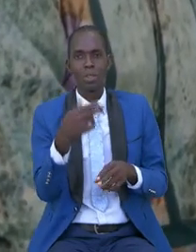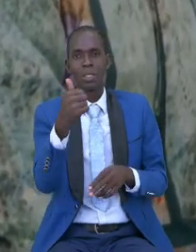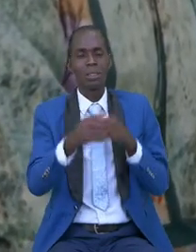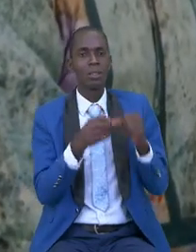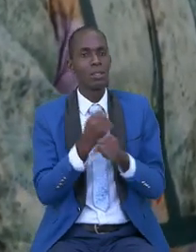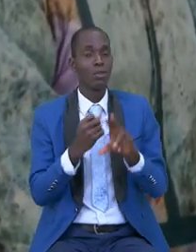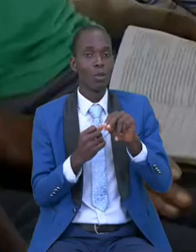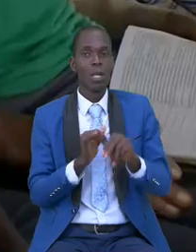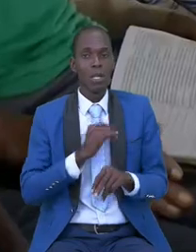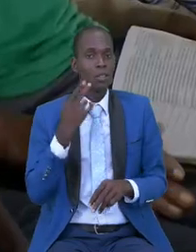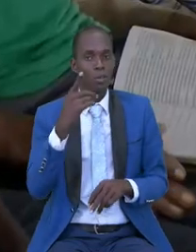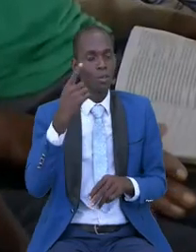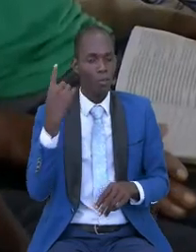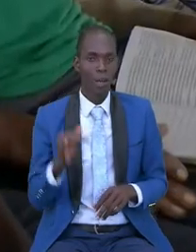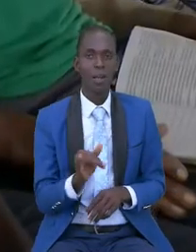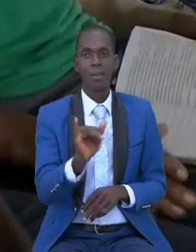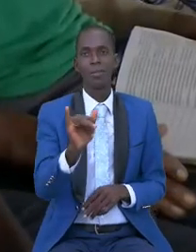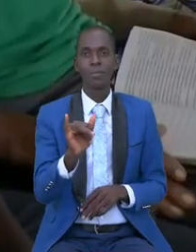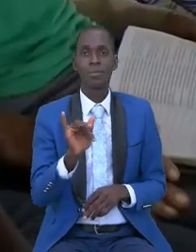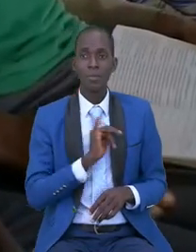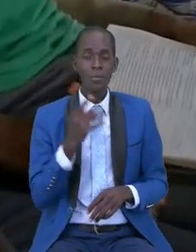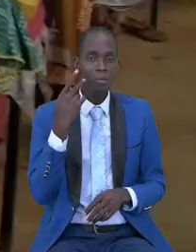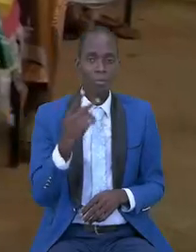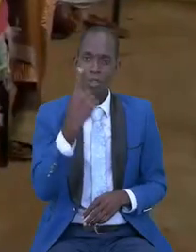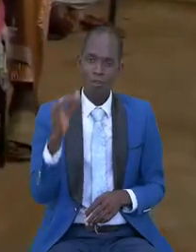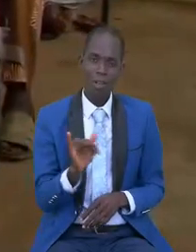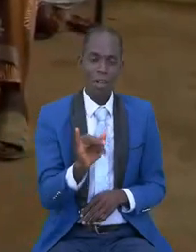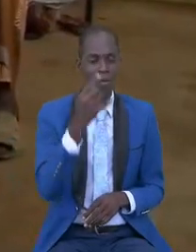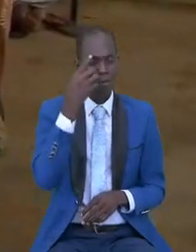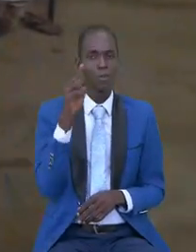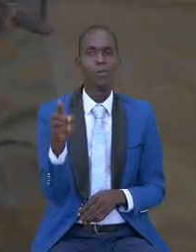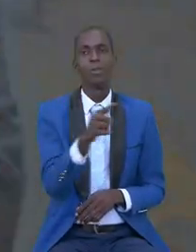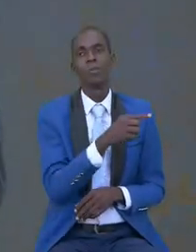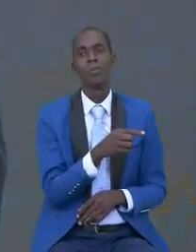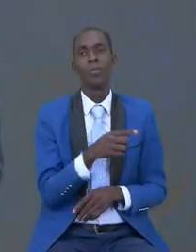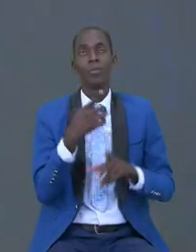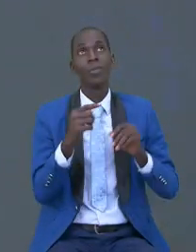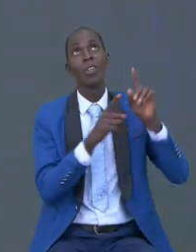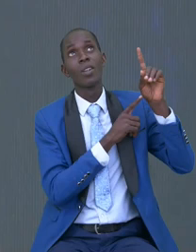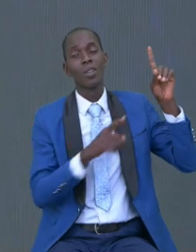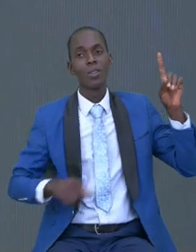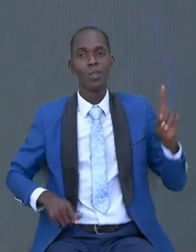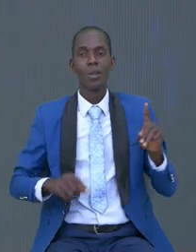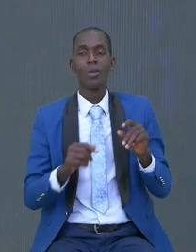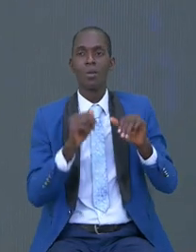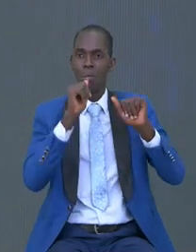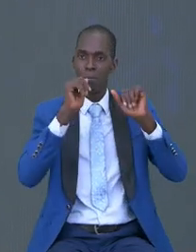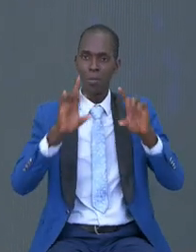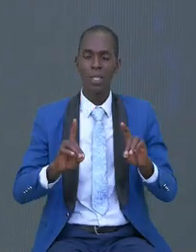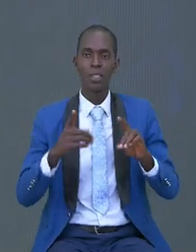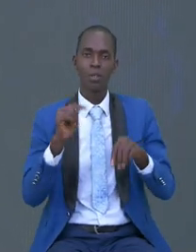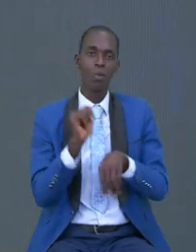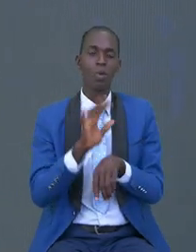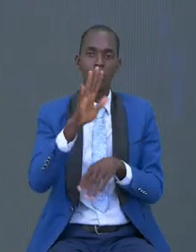forever. I see forever. The Lord prosper the work of your